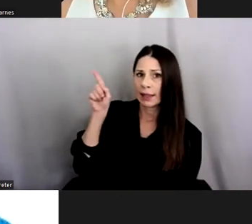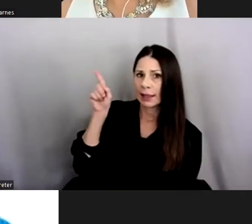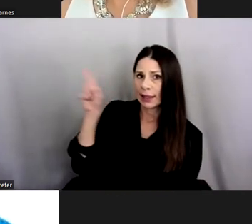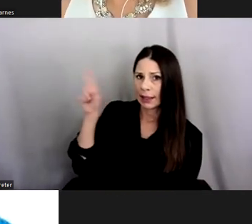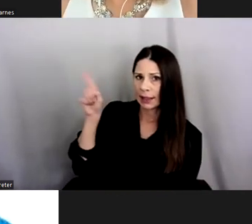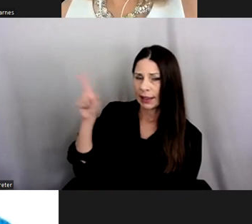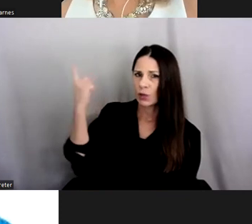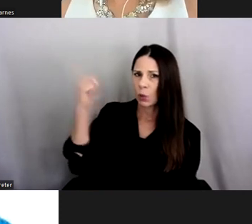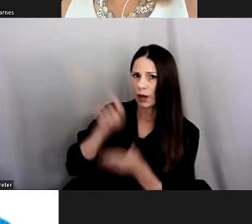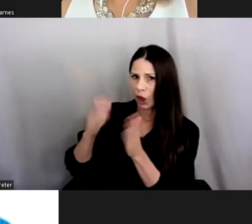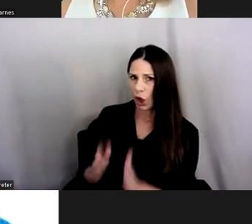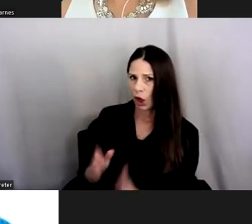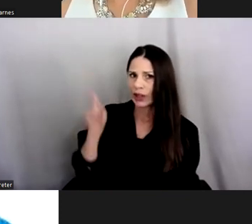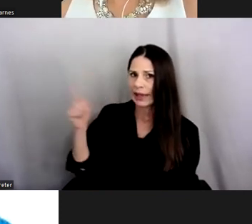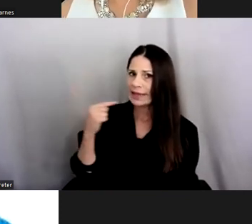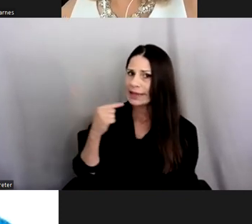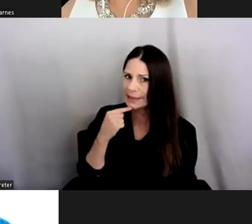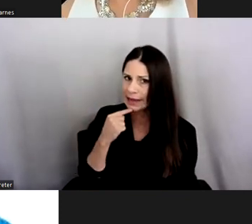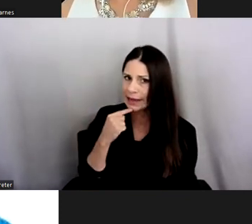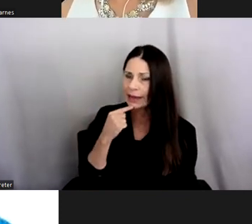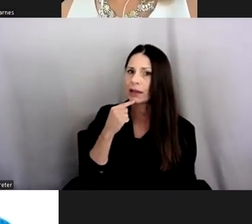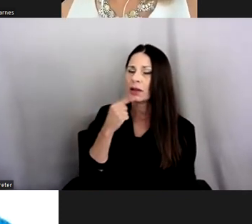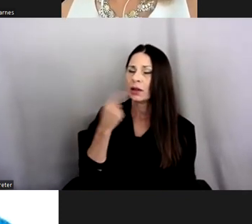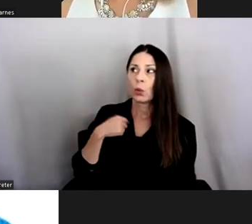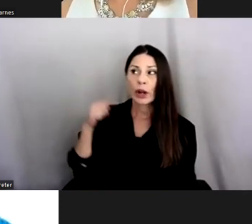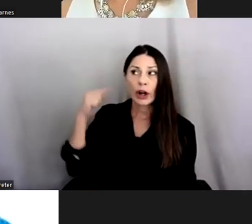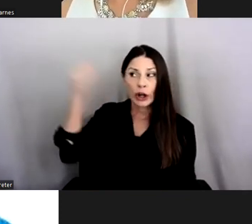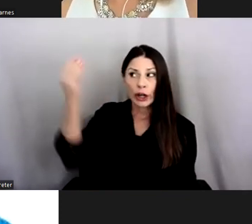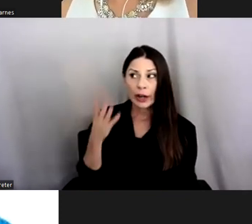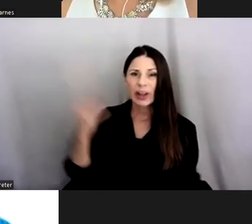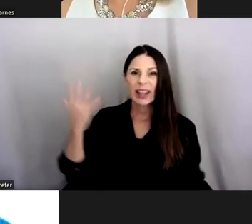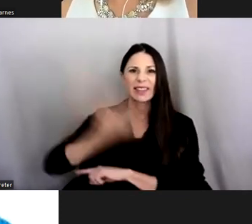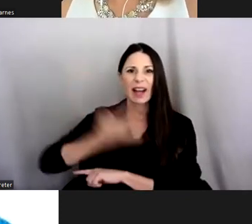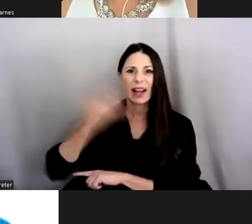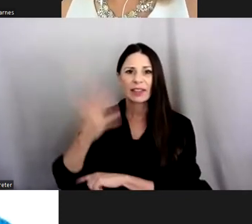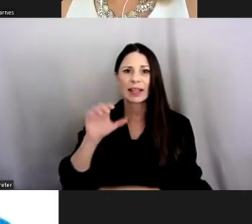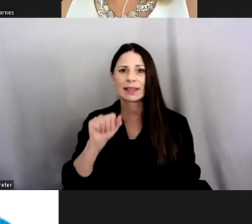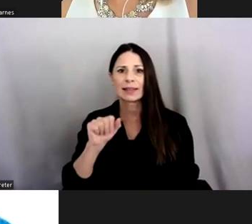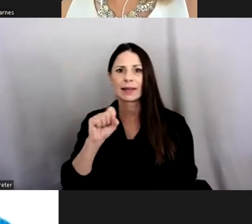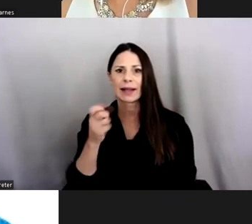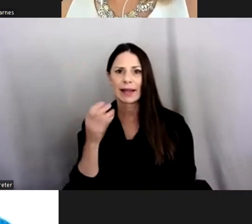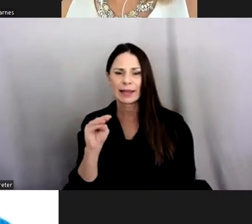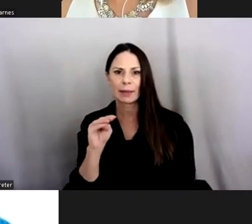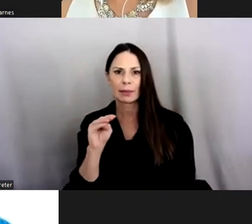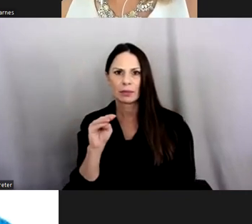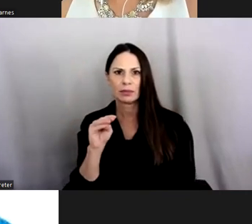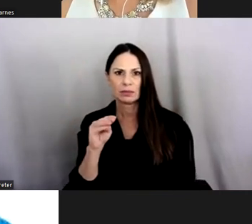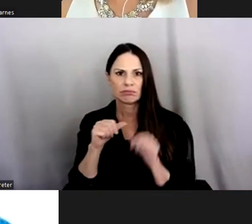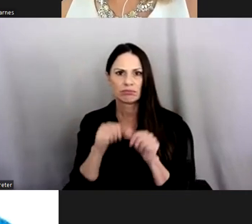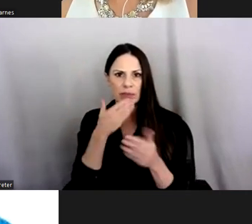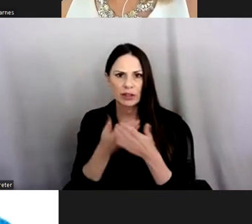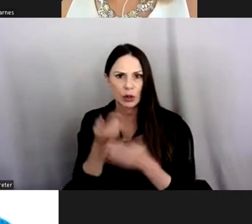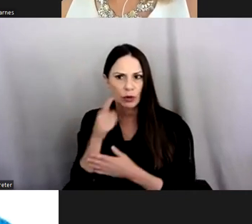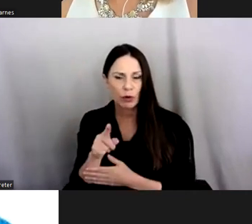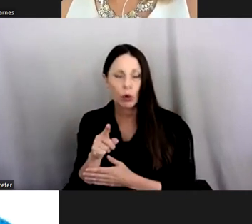the ASAM conference, we're hearing that it's 5 days that the ASAM is good for. And so, they're saying 5 days is the